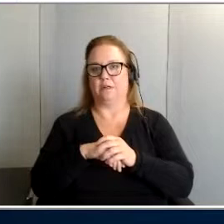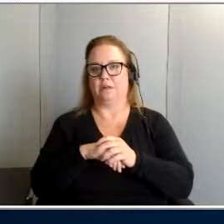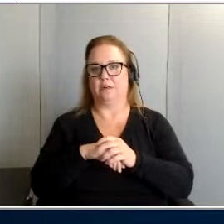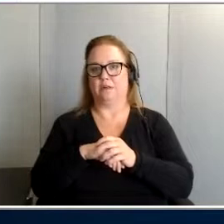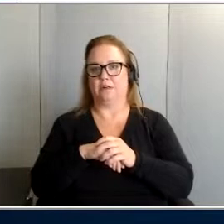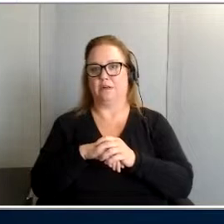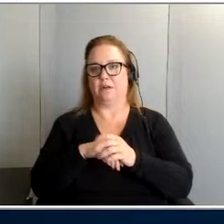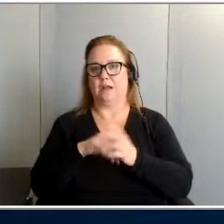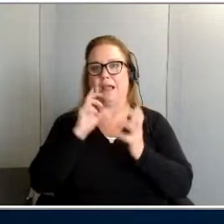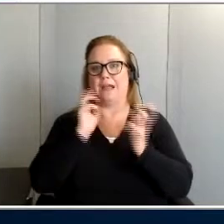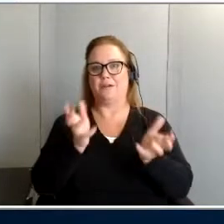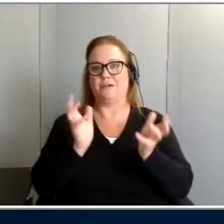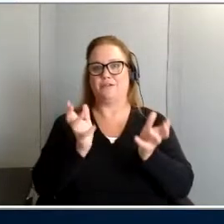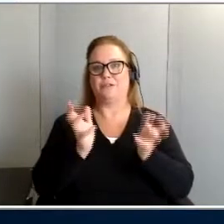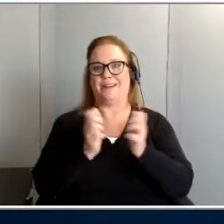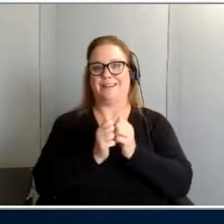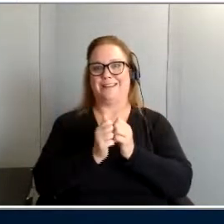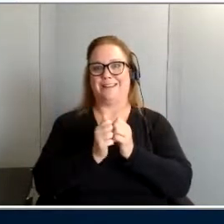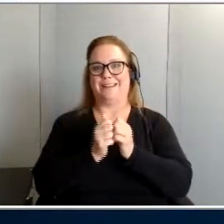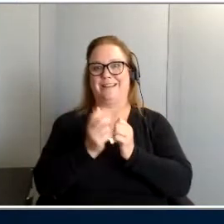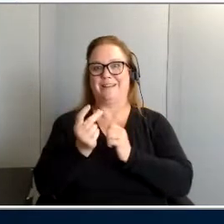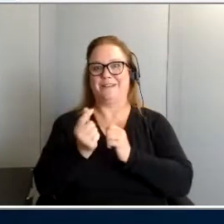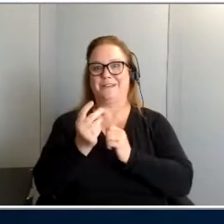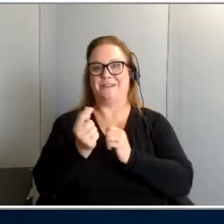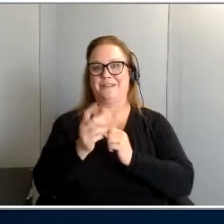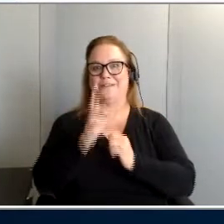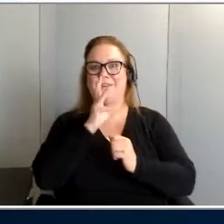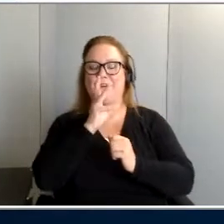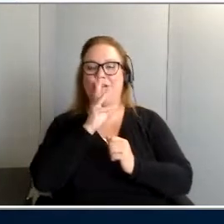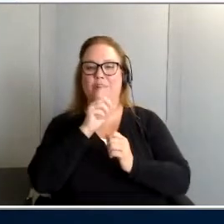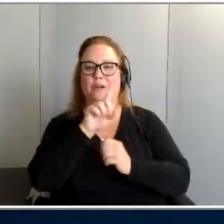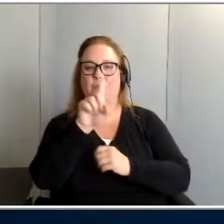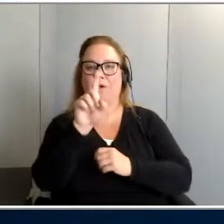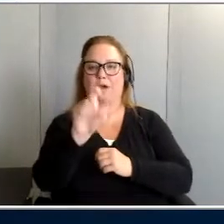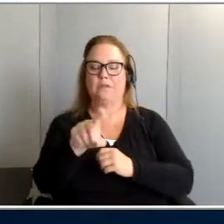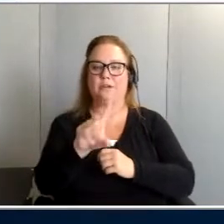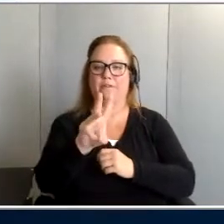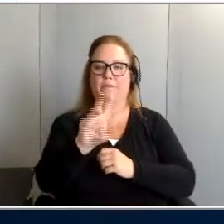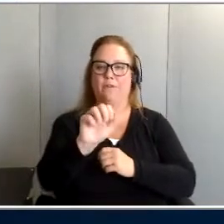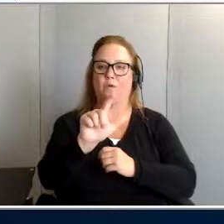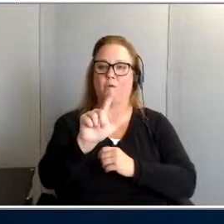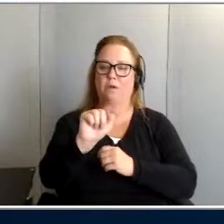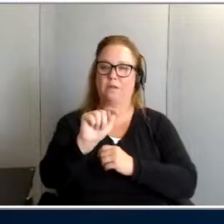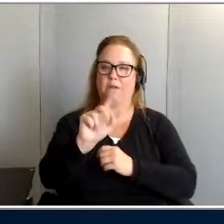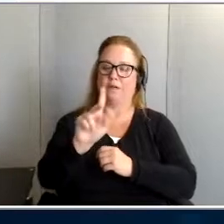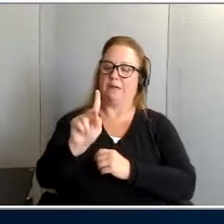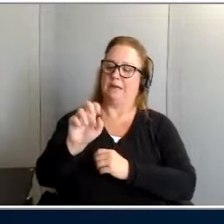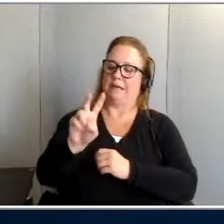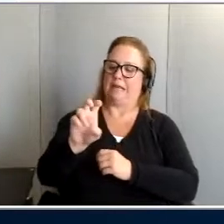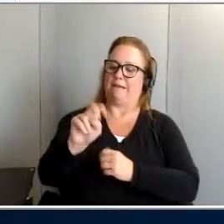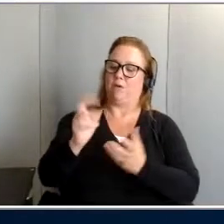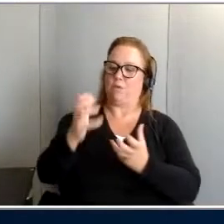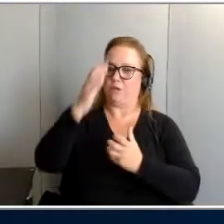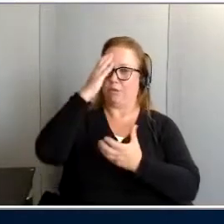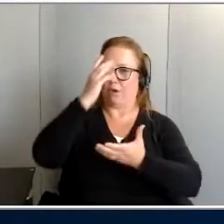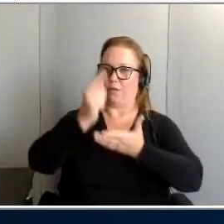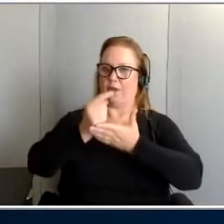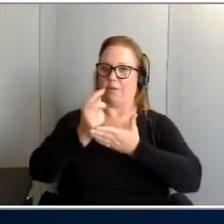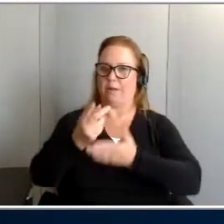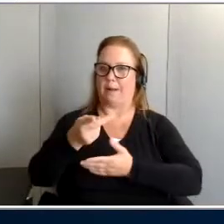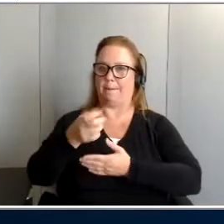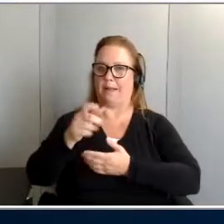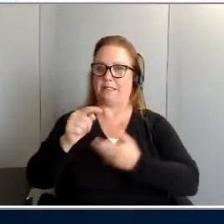chatting. question for You you guys here. are doing your dog talk, but a quick question for Walt. Kevin wants to know, are therapy pets and